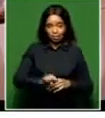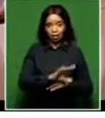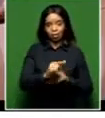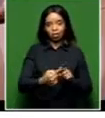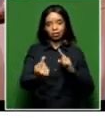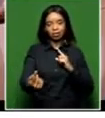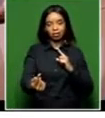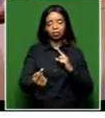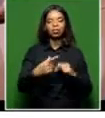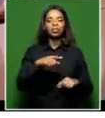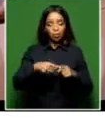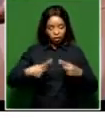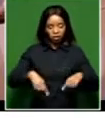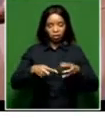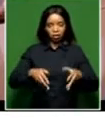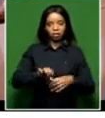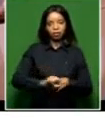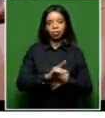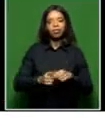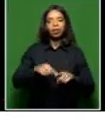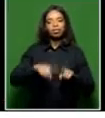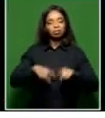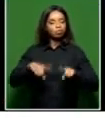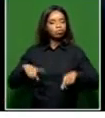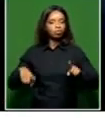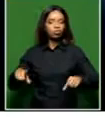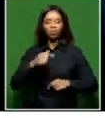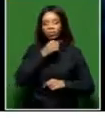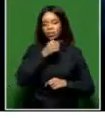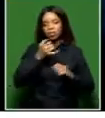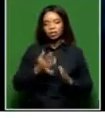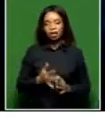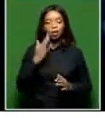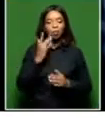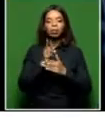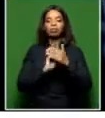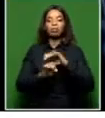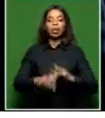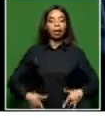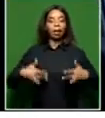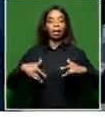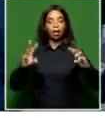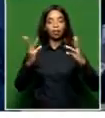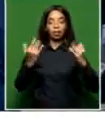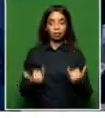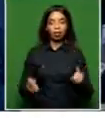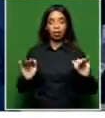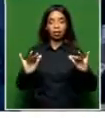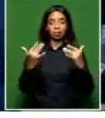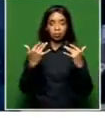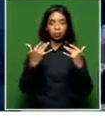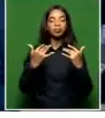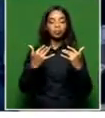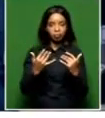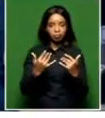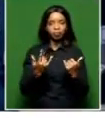one royalties or live gigs. So when that goes off, now we are